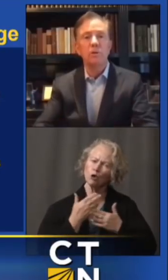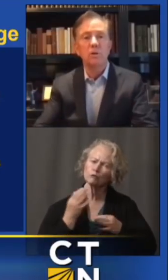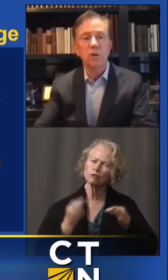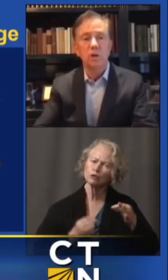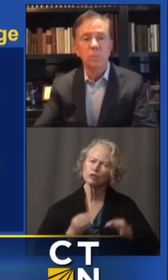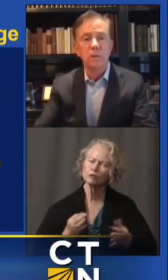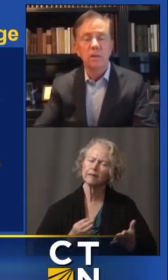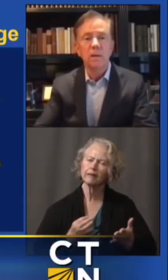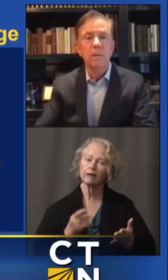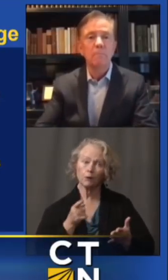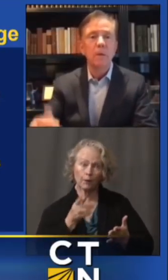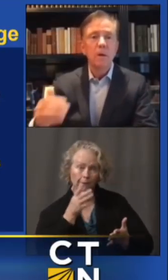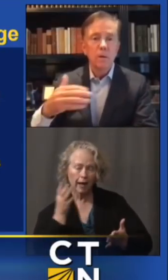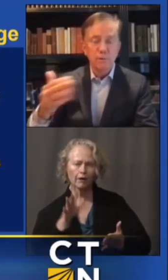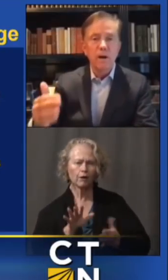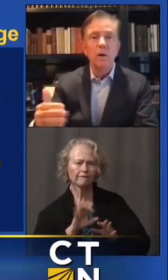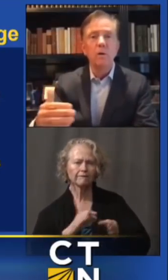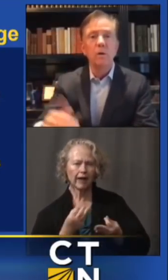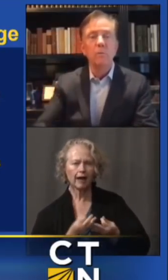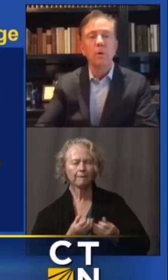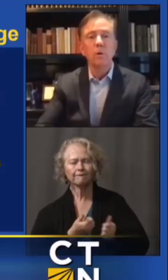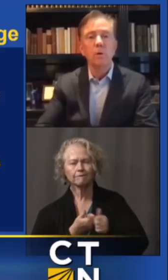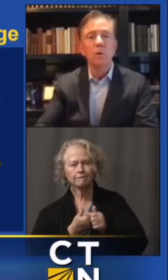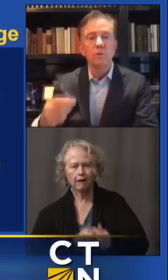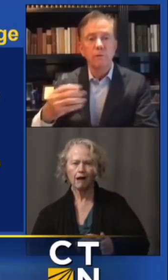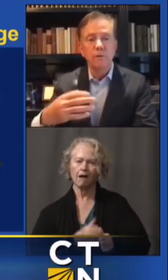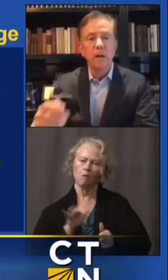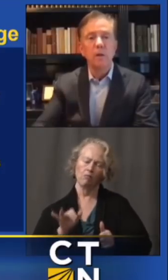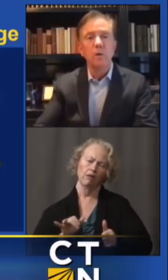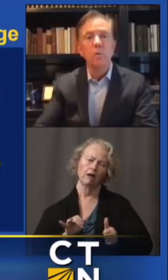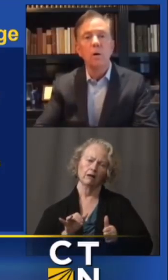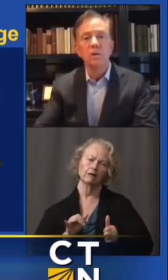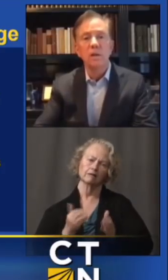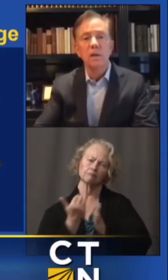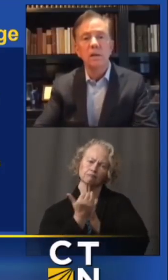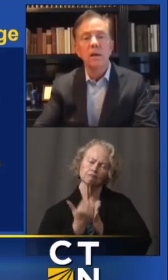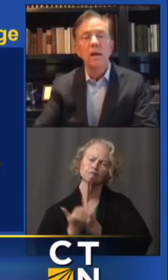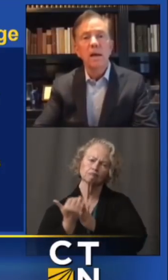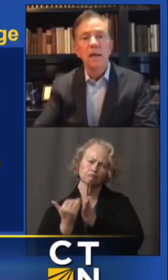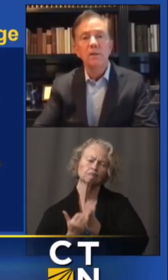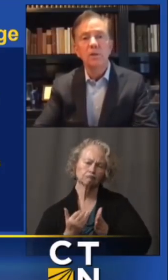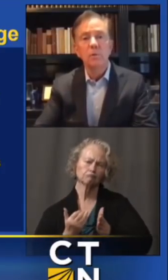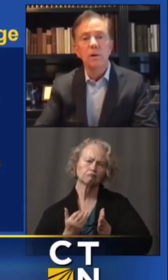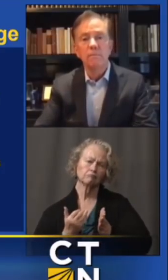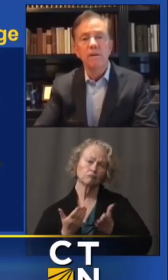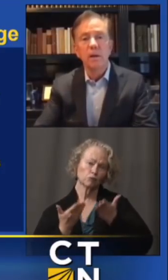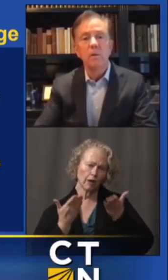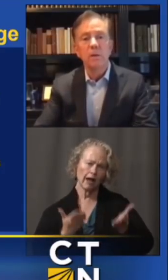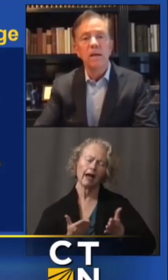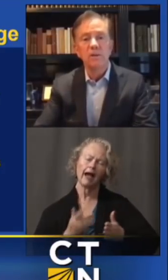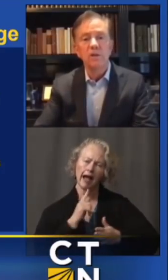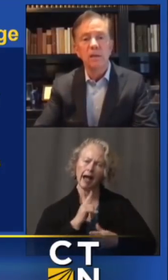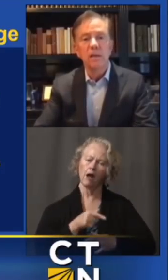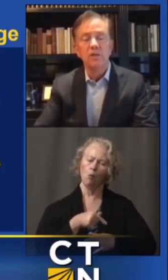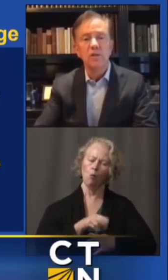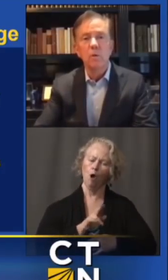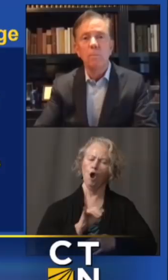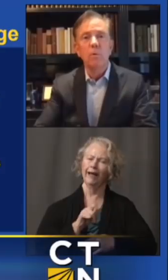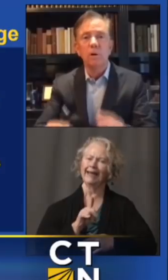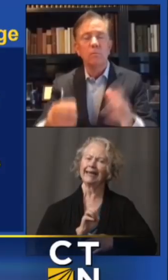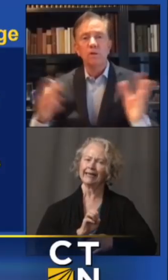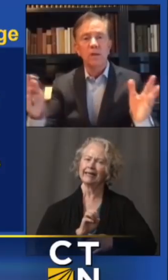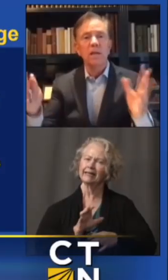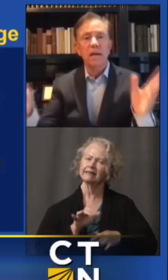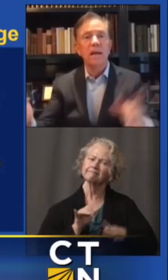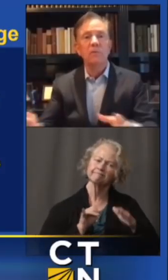family's good judgment, that you follow the protocols, you follow the quarantine, and you follow the testing. It's so